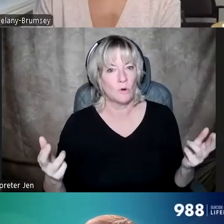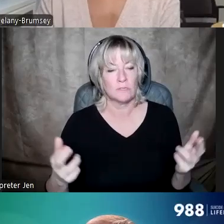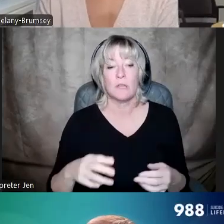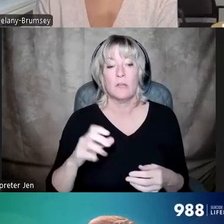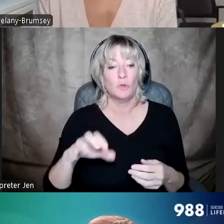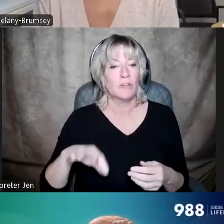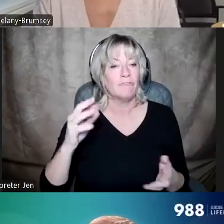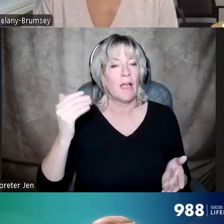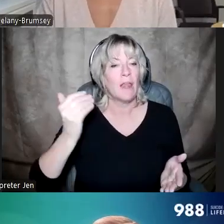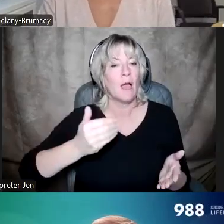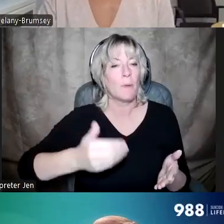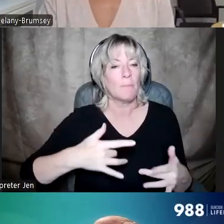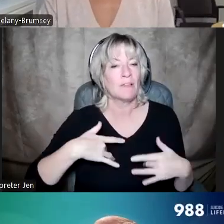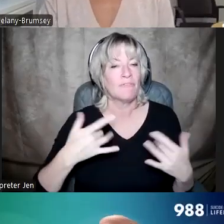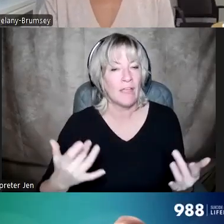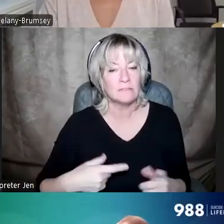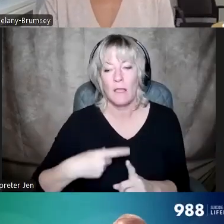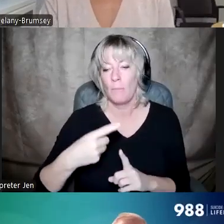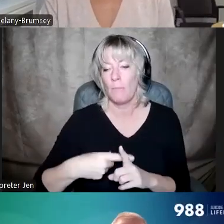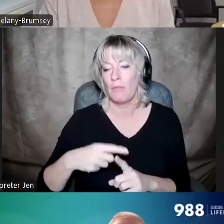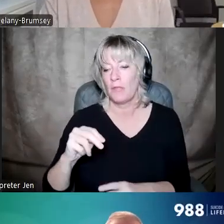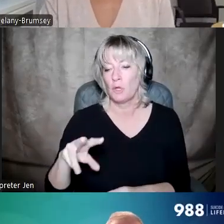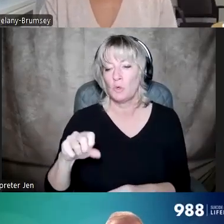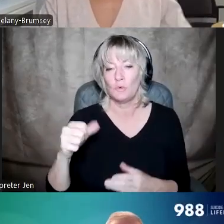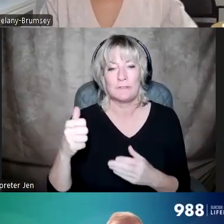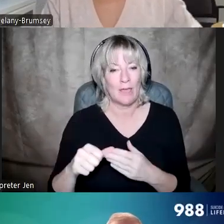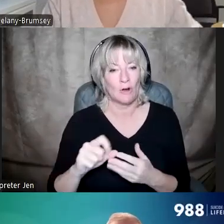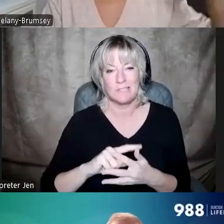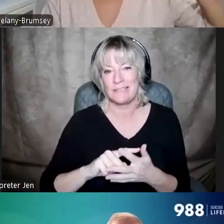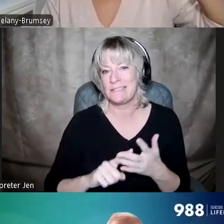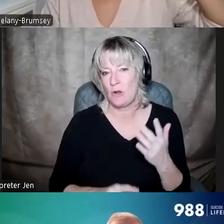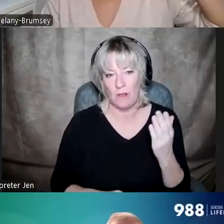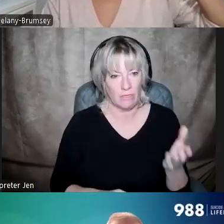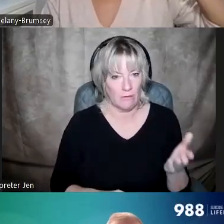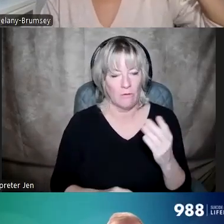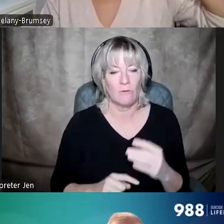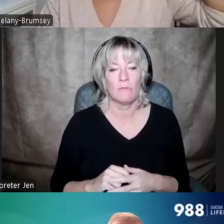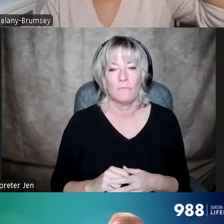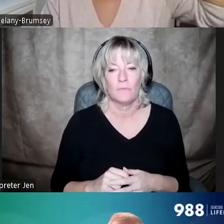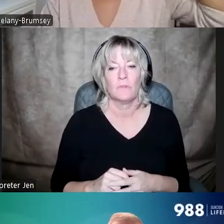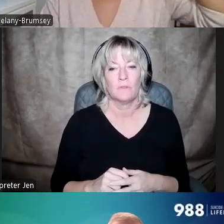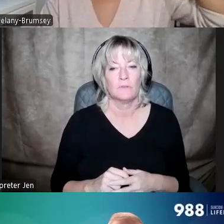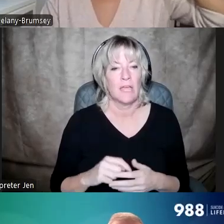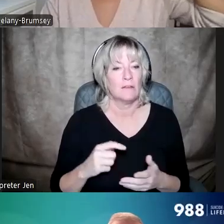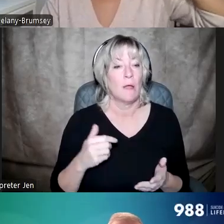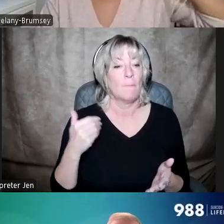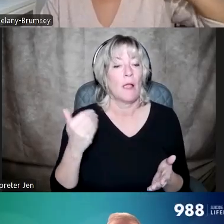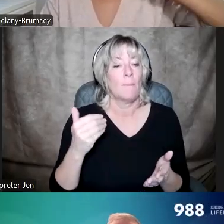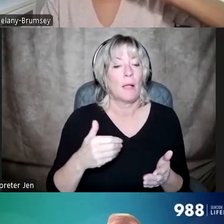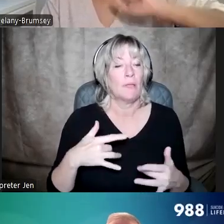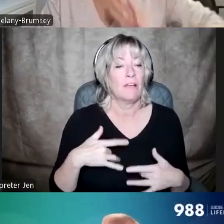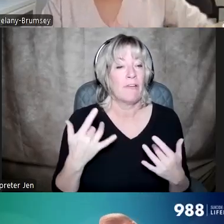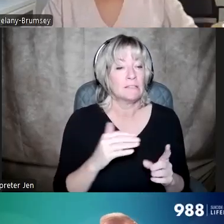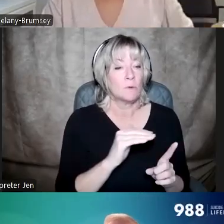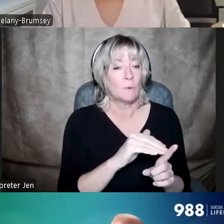events there, our monthly newsletters, etc. And just by way of upcoming events, just as a